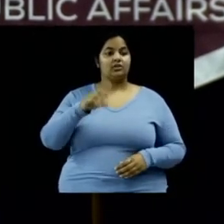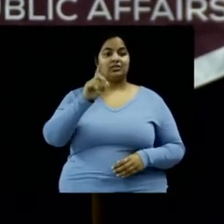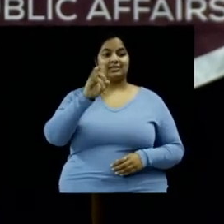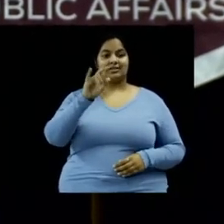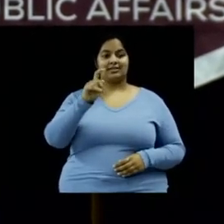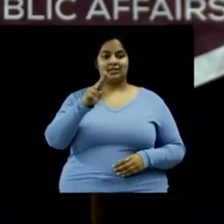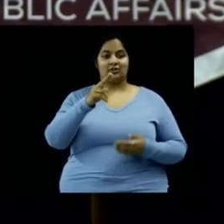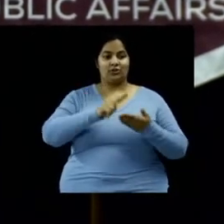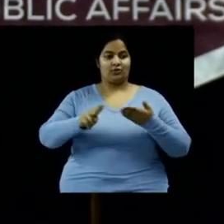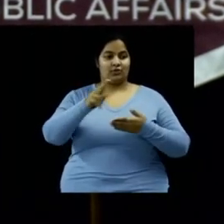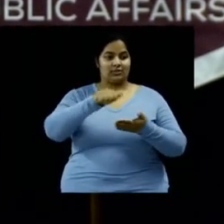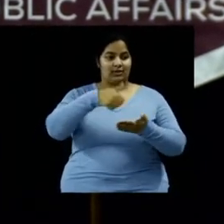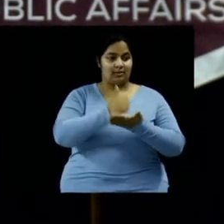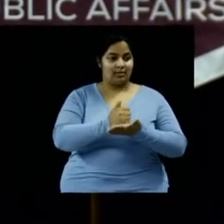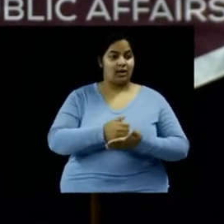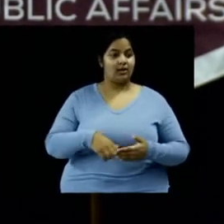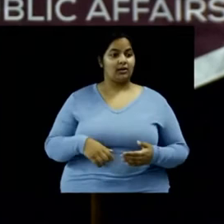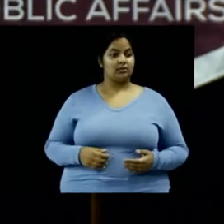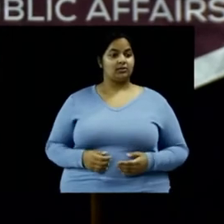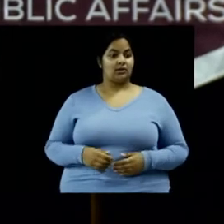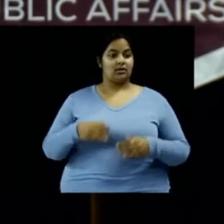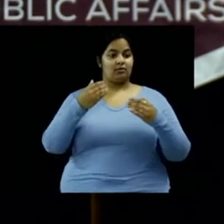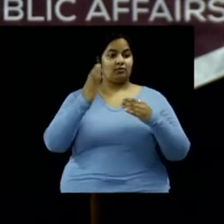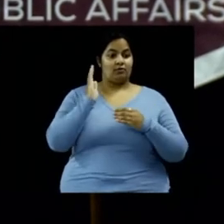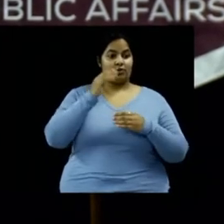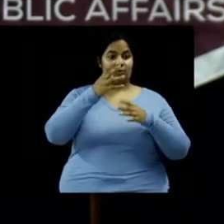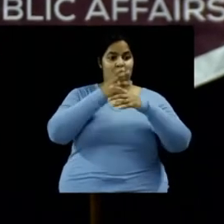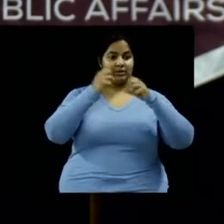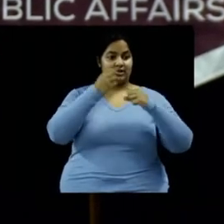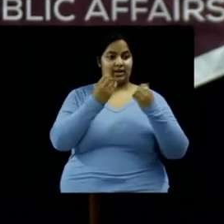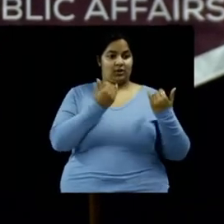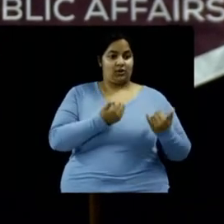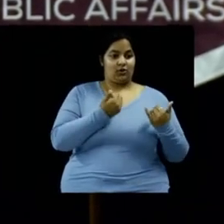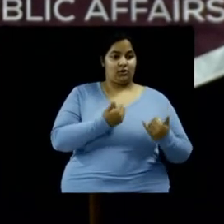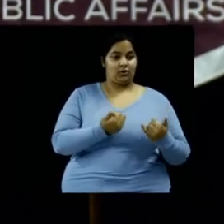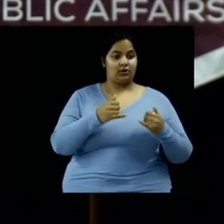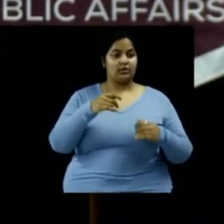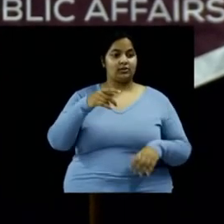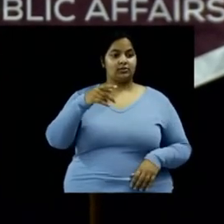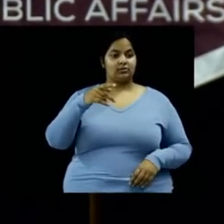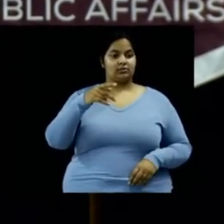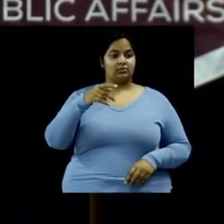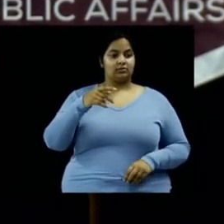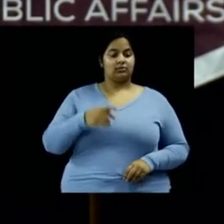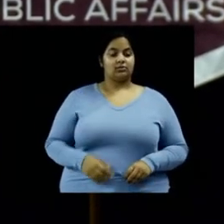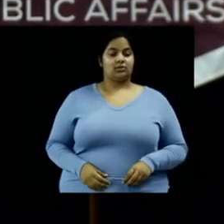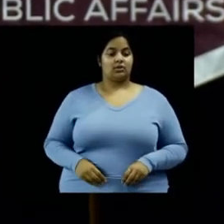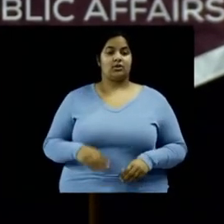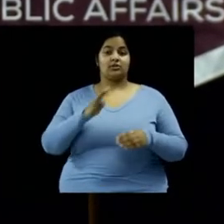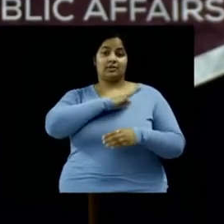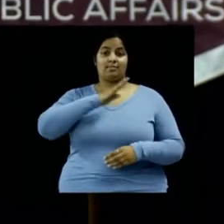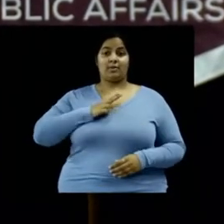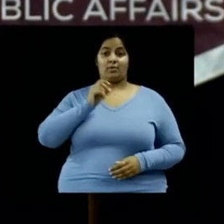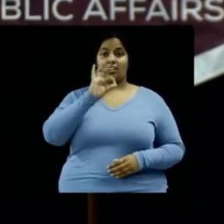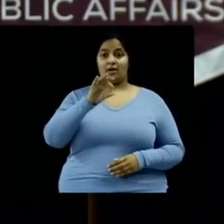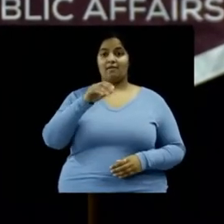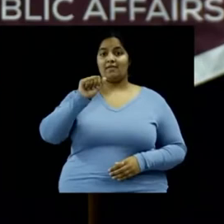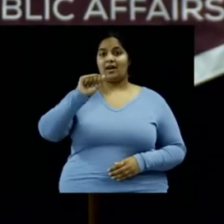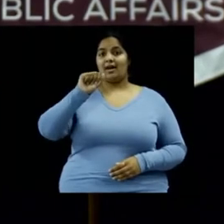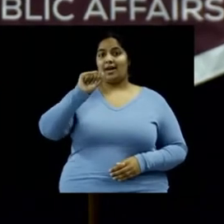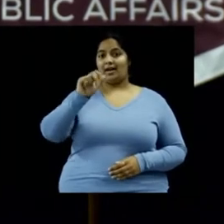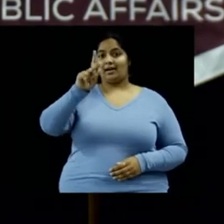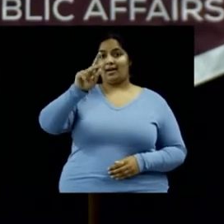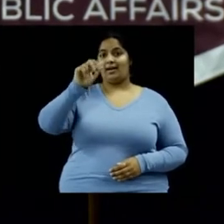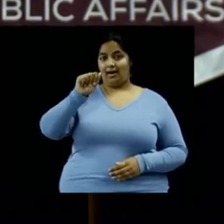and current parliamentarian, member of that Association Leadership Council, member of the Alpha